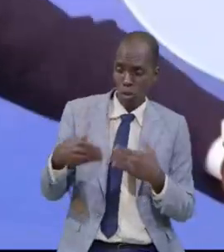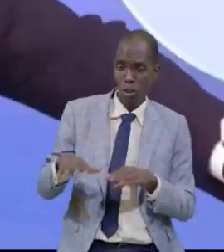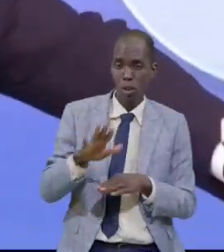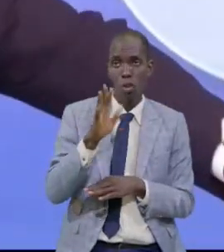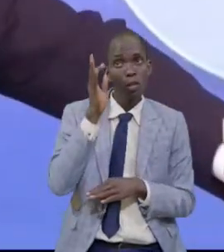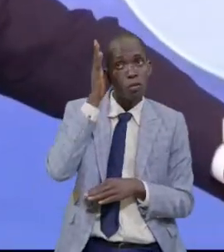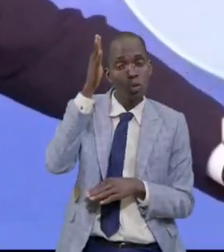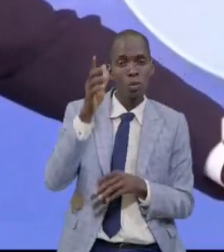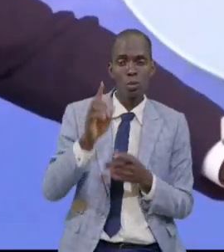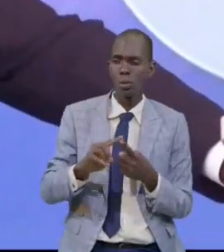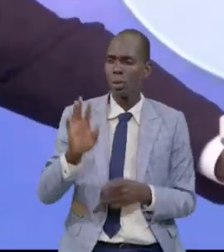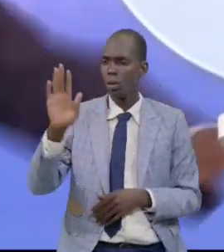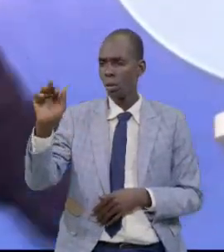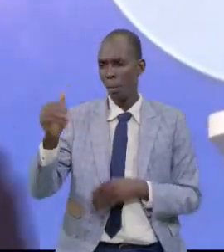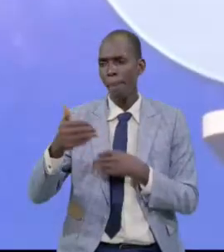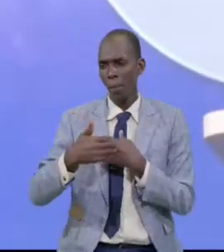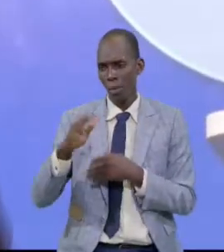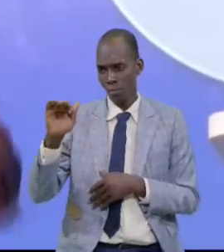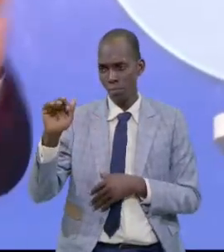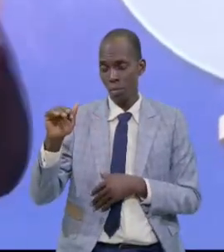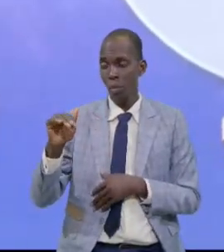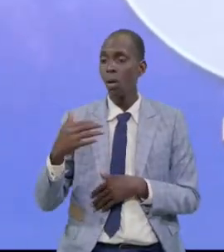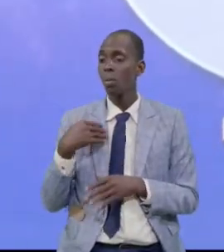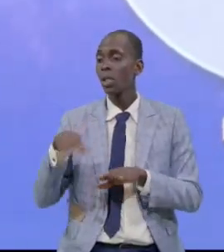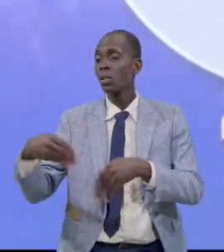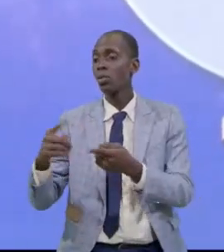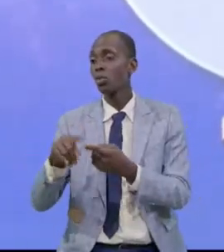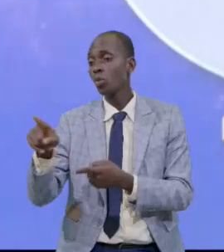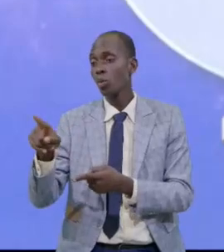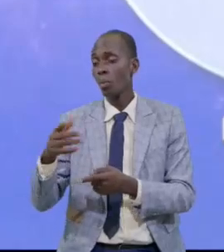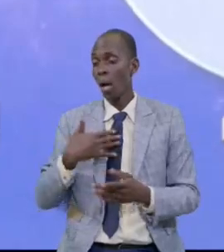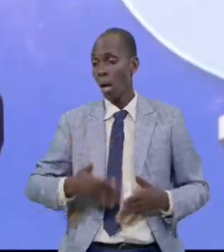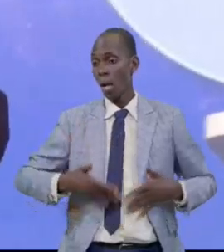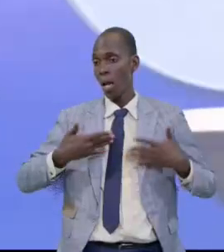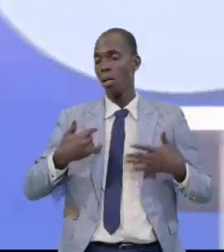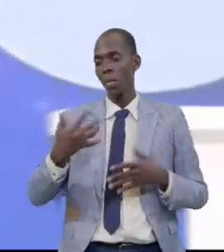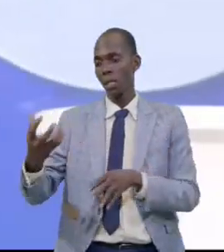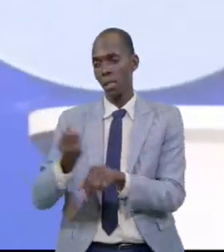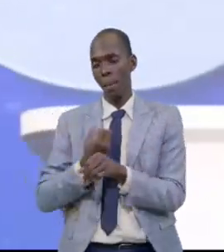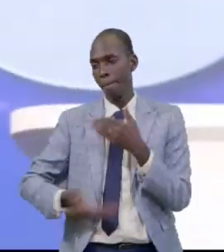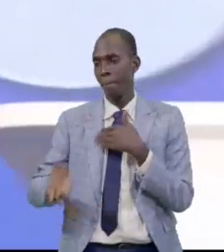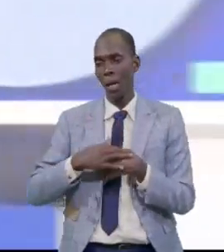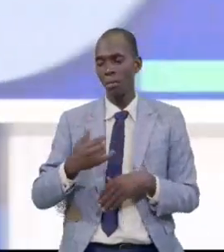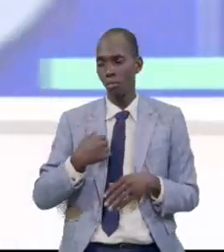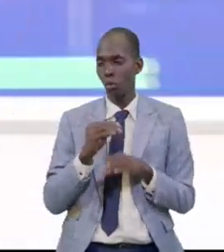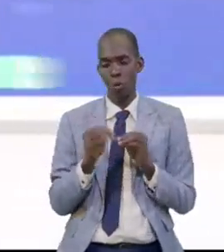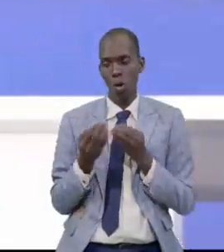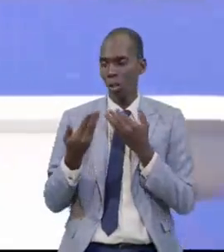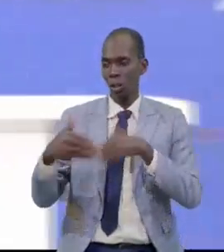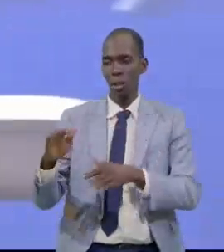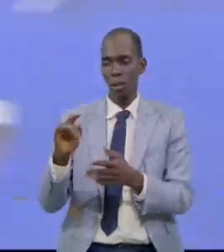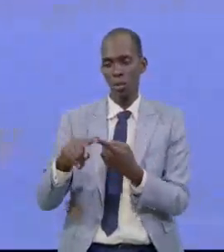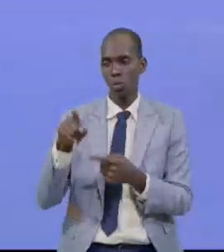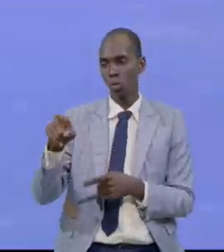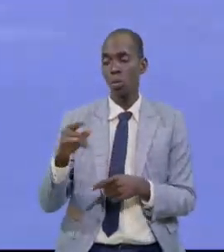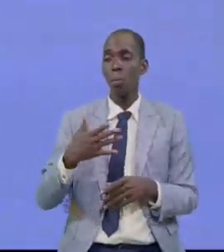come here. I get back my life. I'm not selling anymore. I get back my talent. I'm not selling